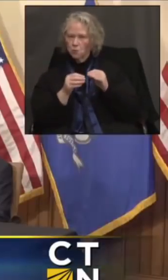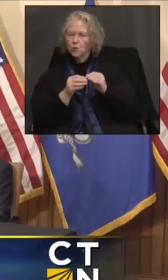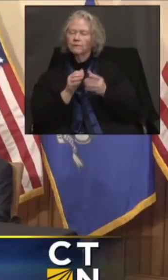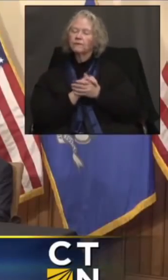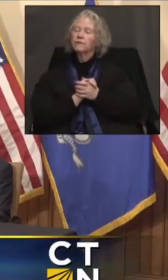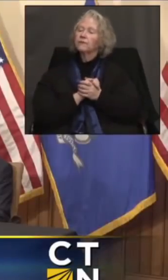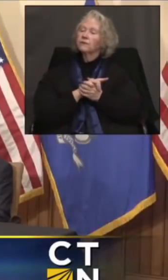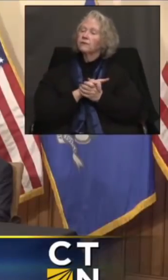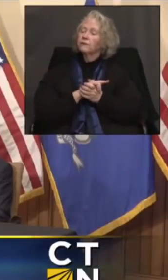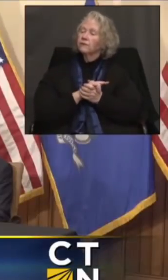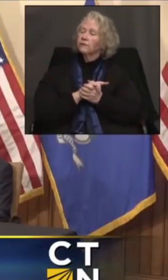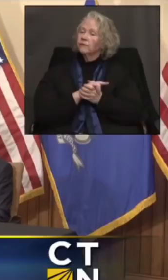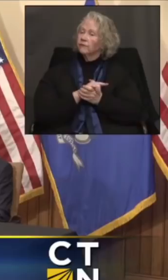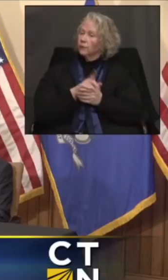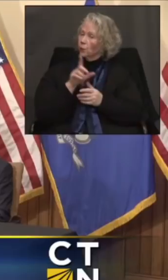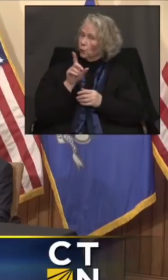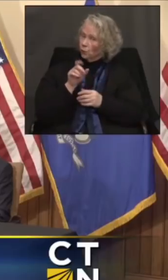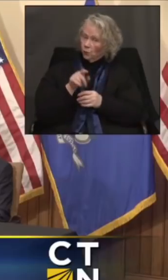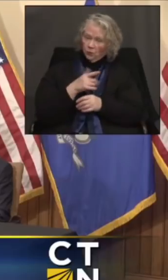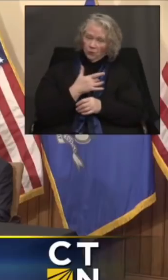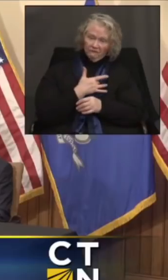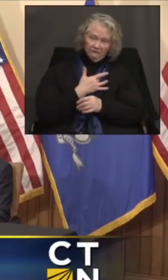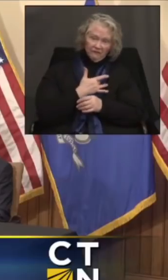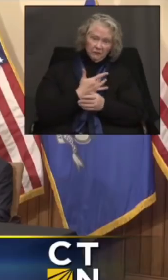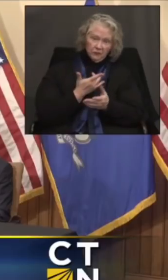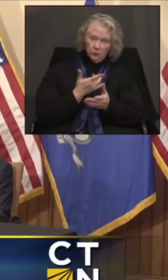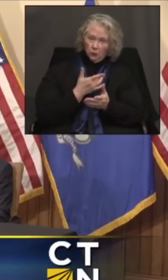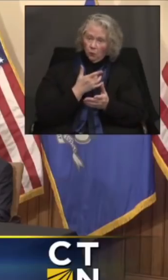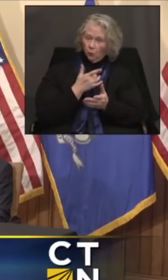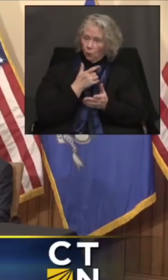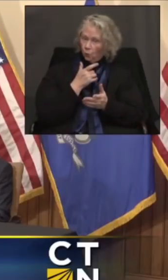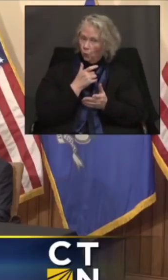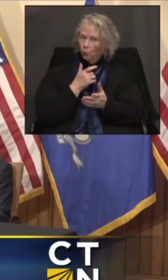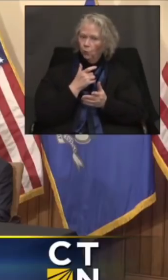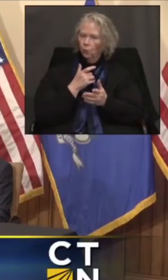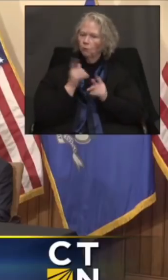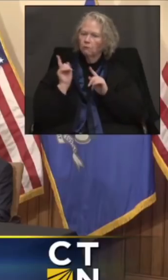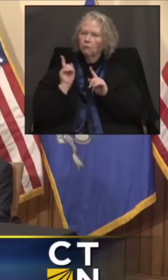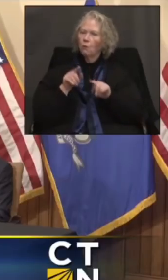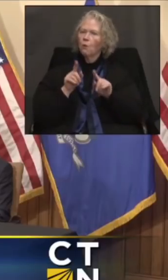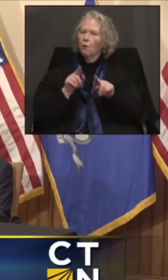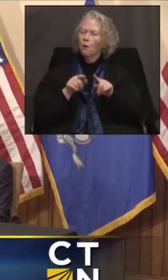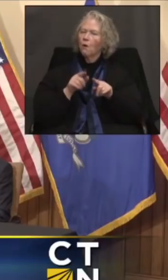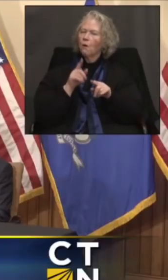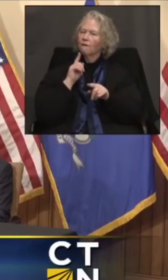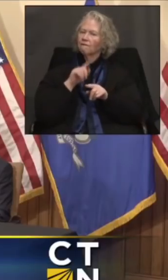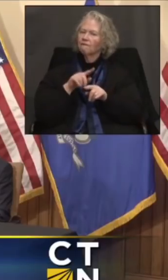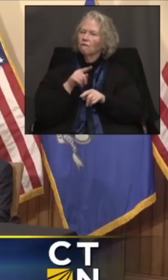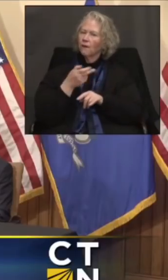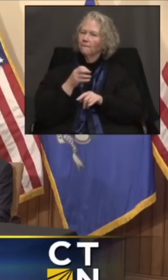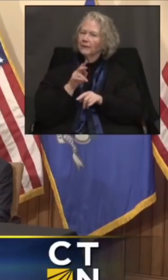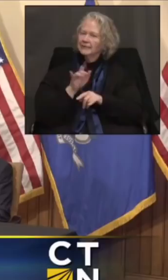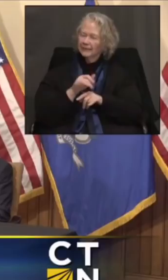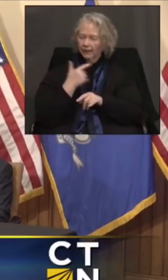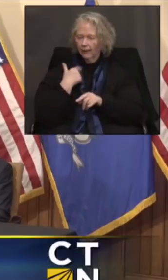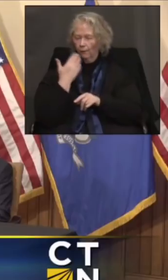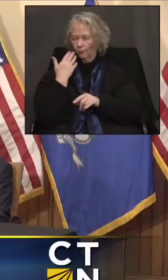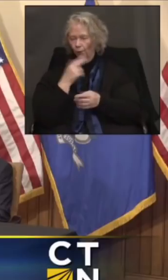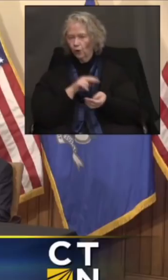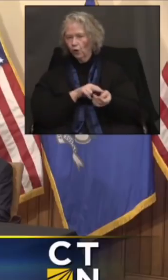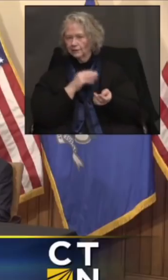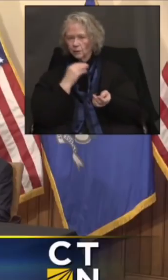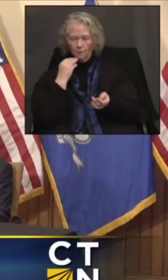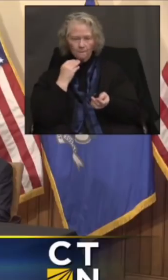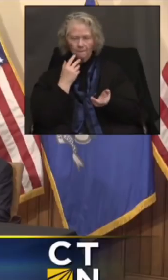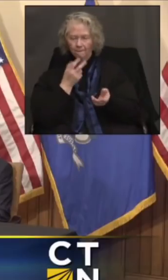do you have any data, any sense of who they're vaccinating? Do you get that? I mean, I know with the nursing homes, it was